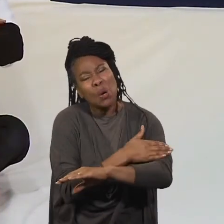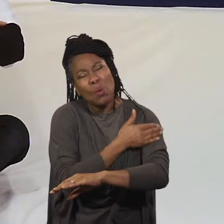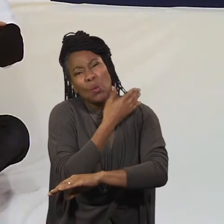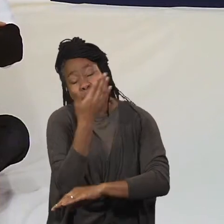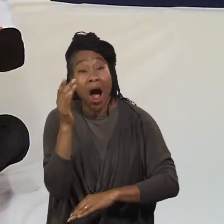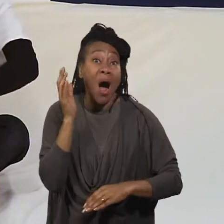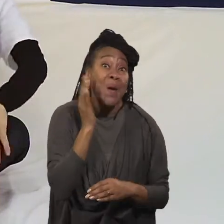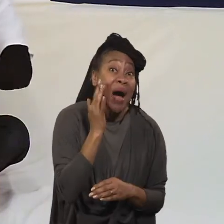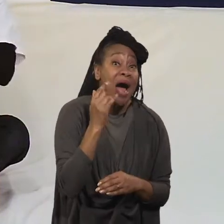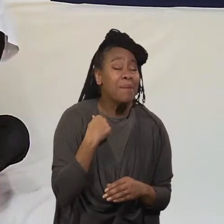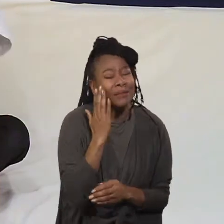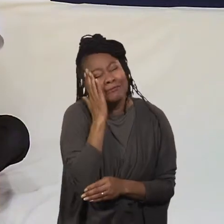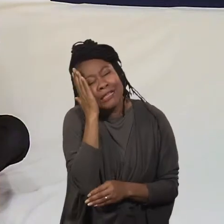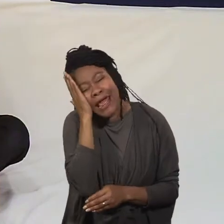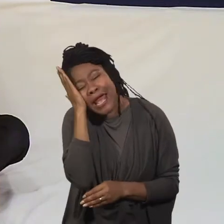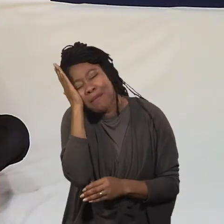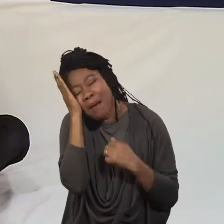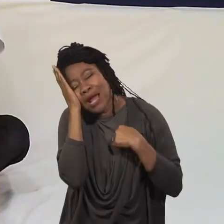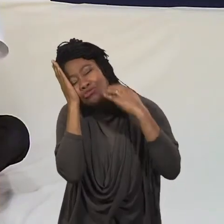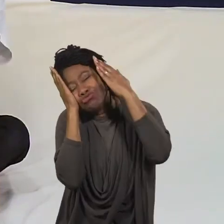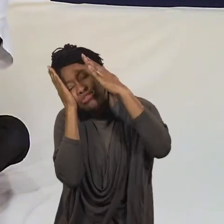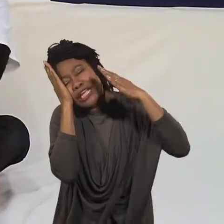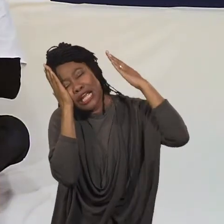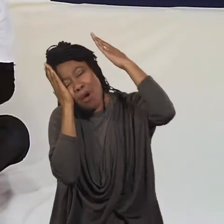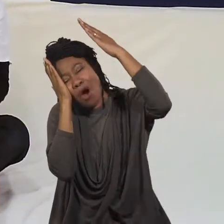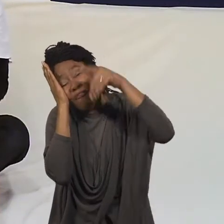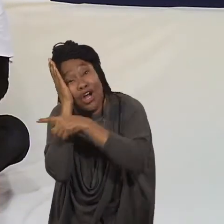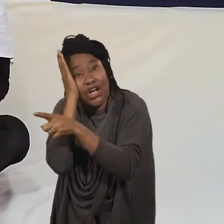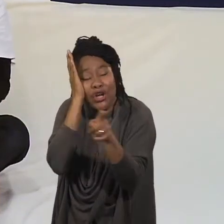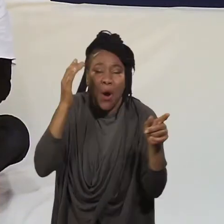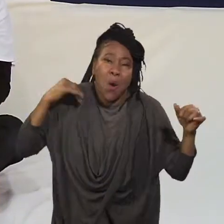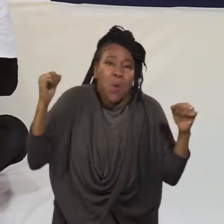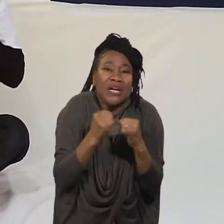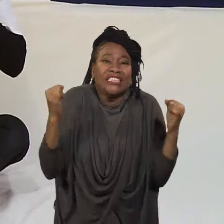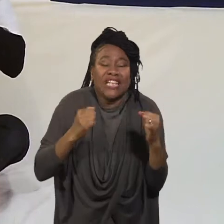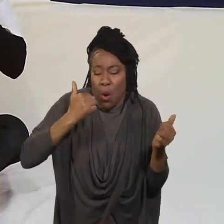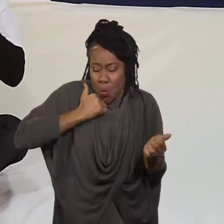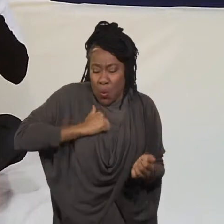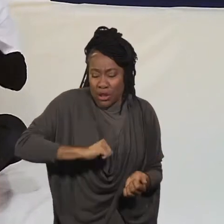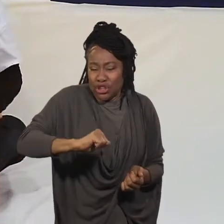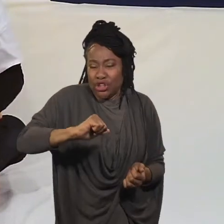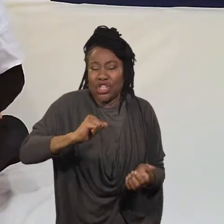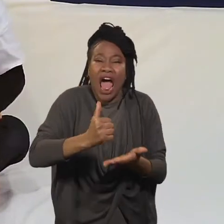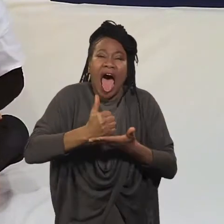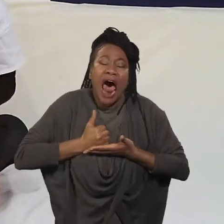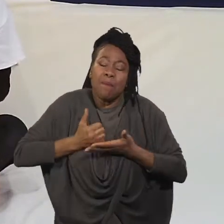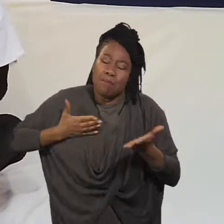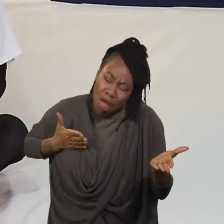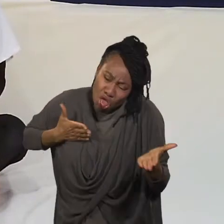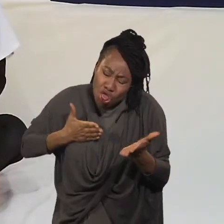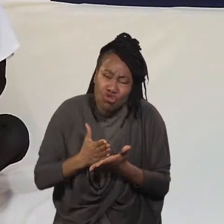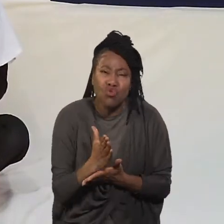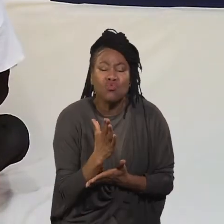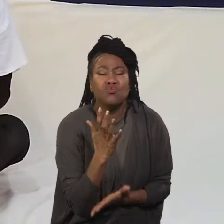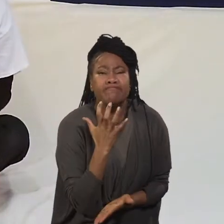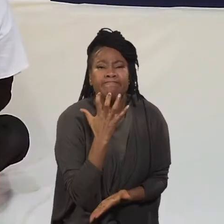so slow. When I sleep I'll dream of you. My winter wishes help